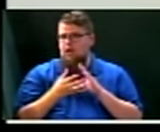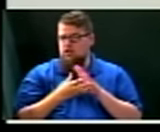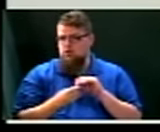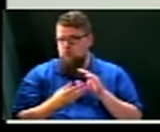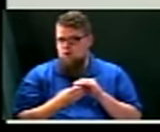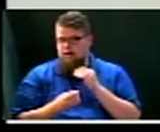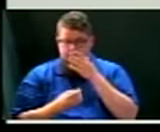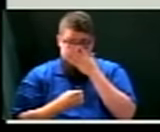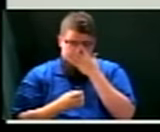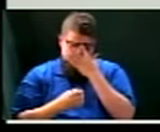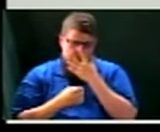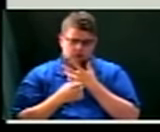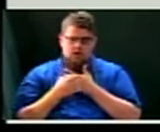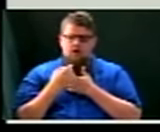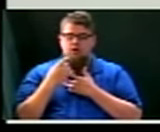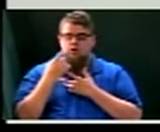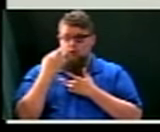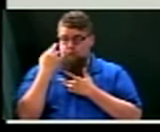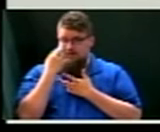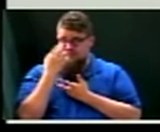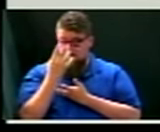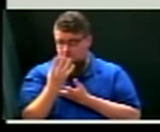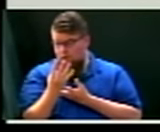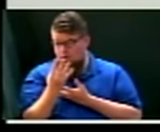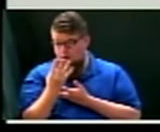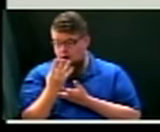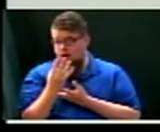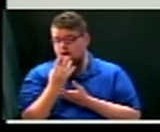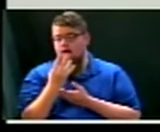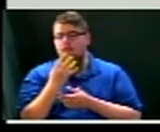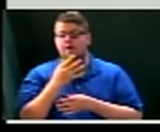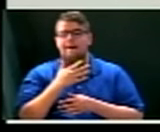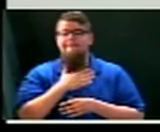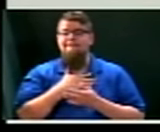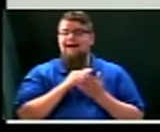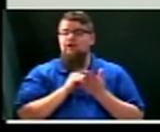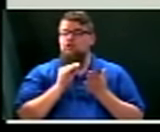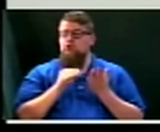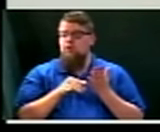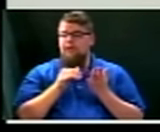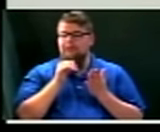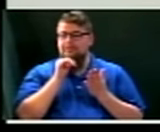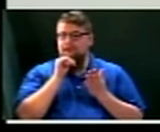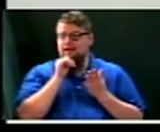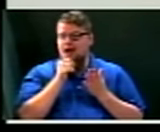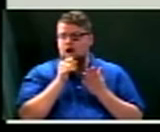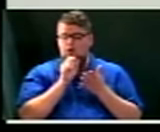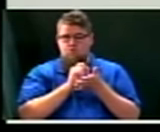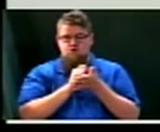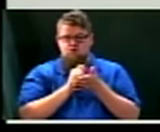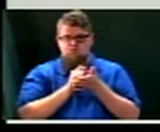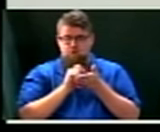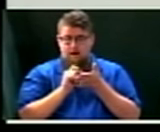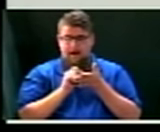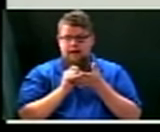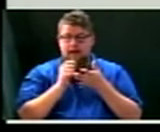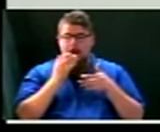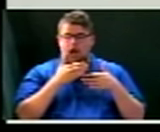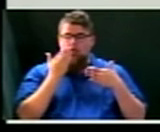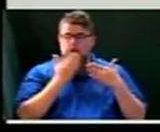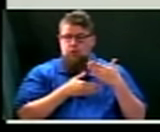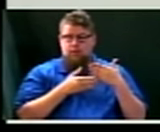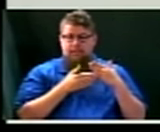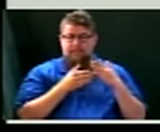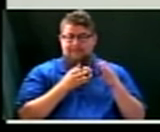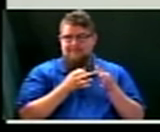you one of the reasons I got a four is my students did not write a concluding sentence. Yes, in